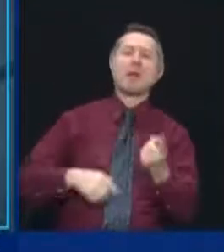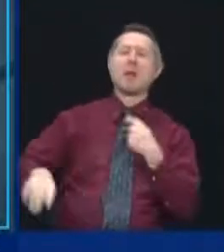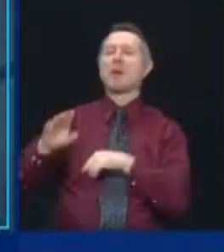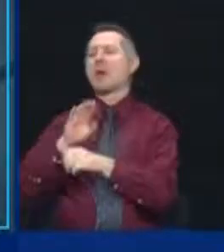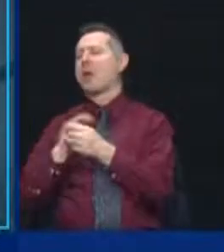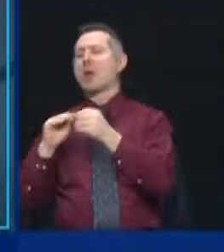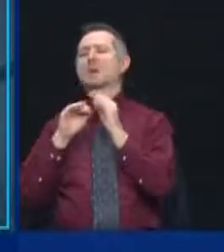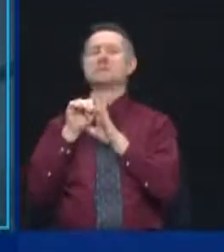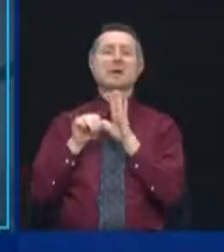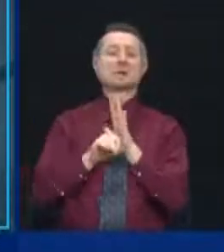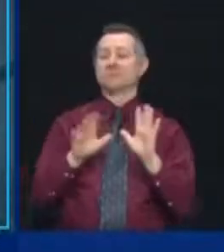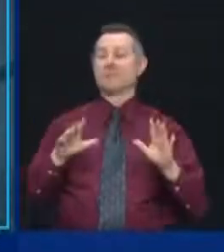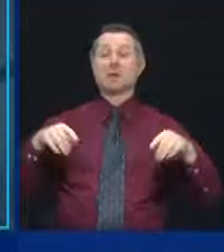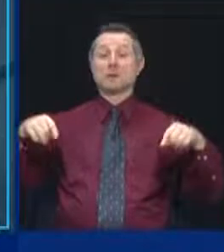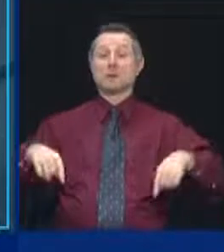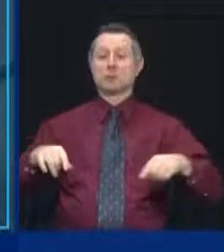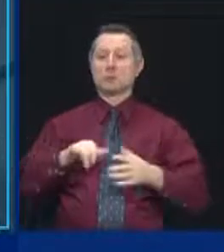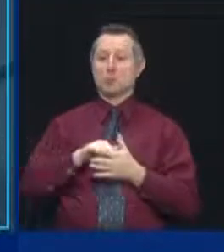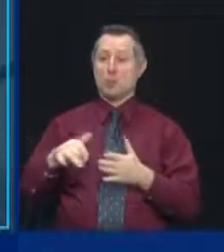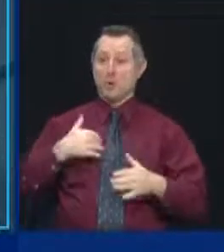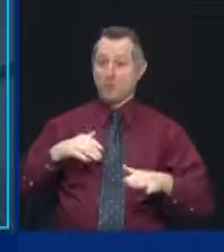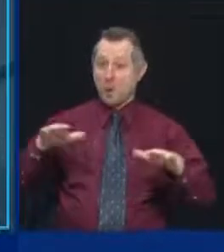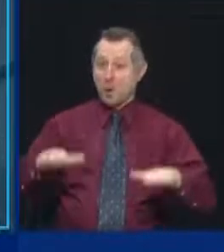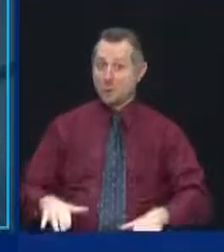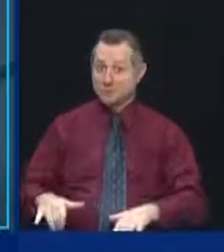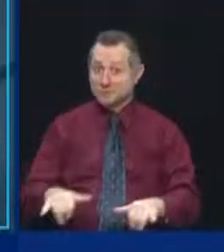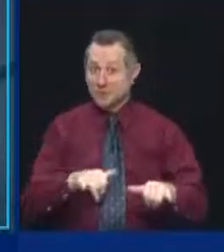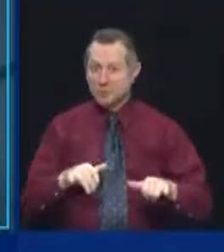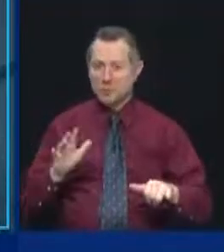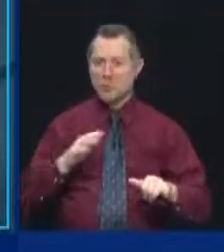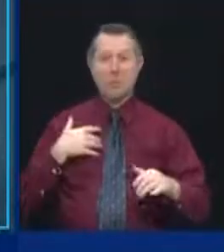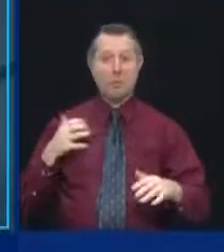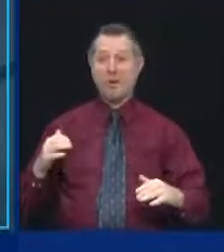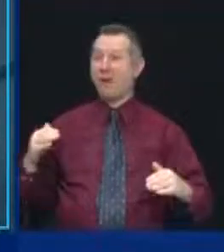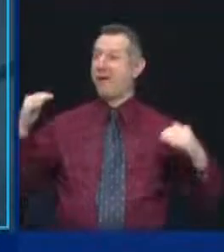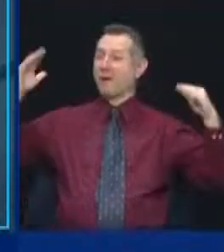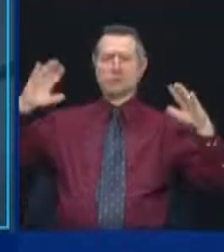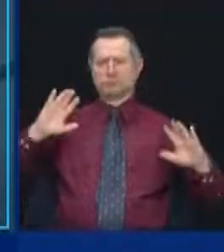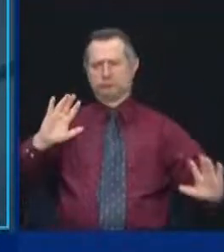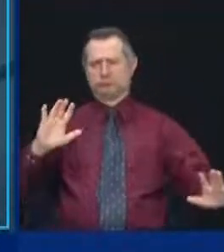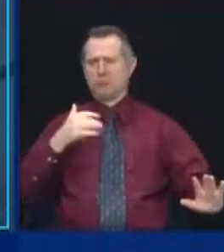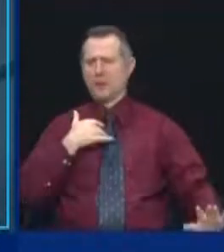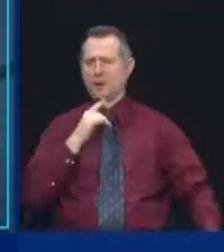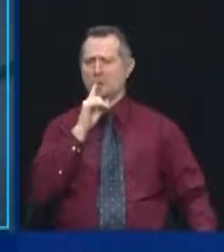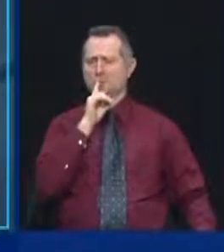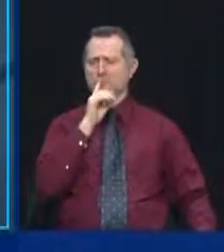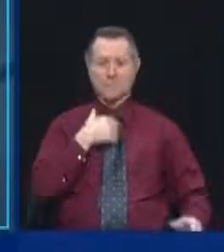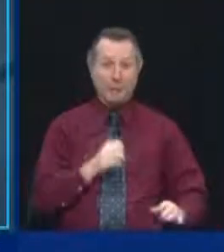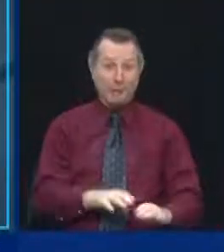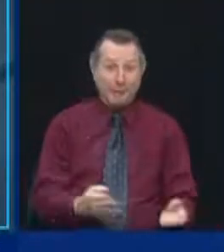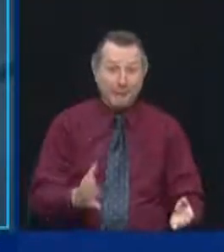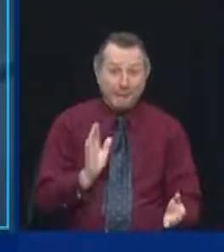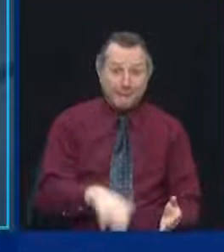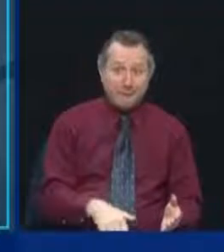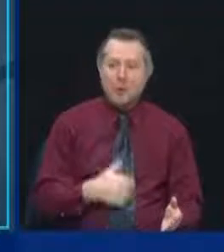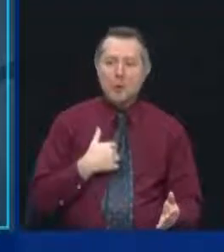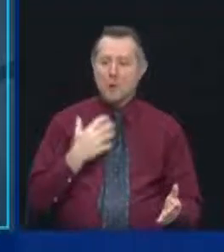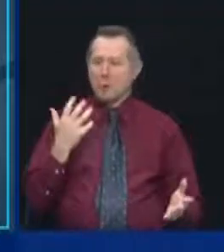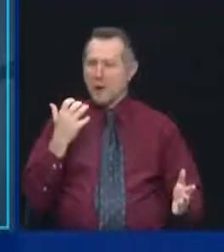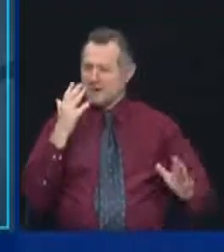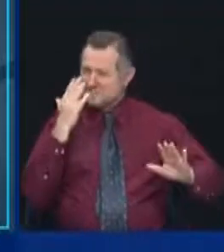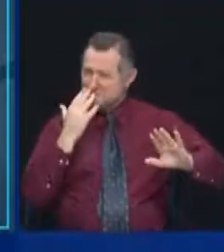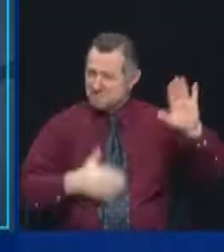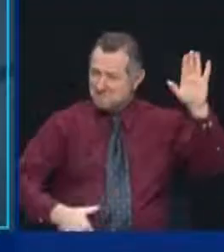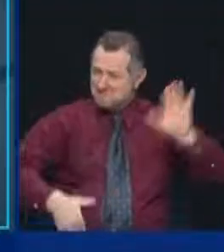higher standard. We don't want to just reopen. We want to be better than we were before. We